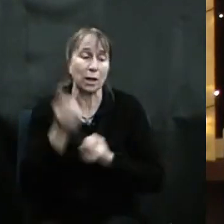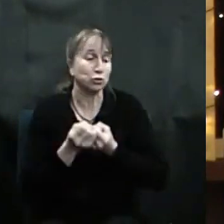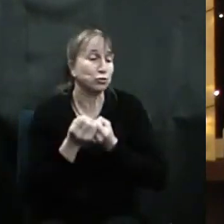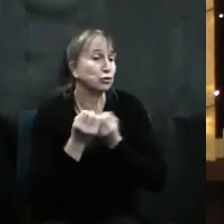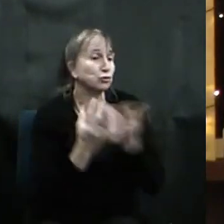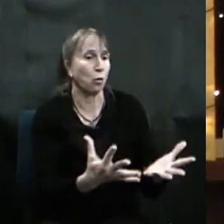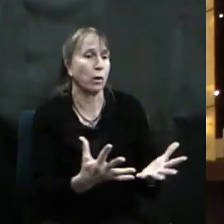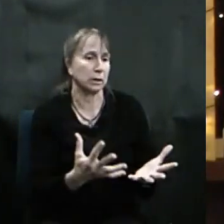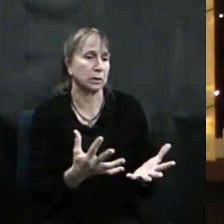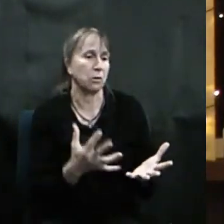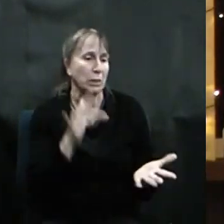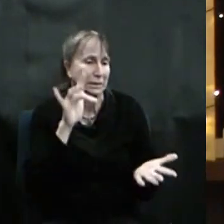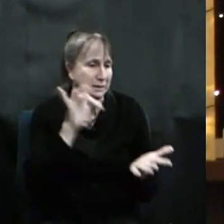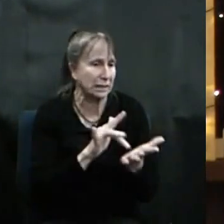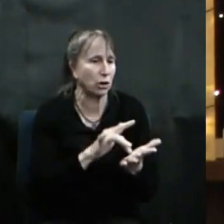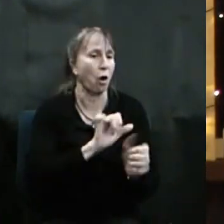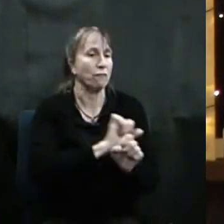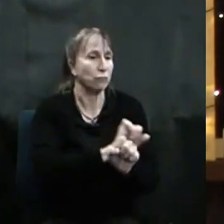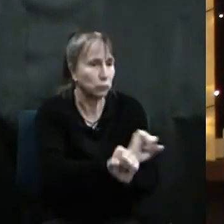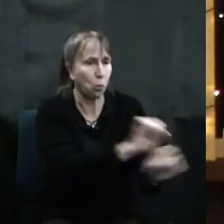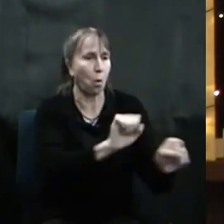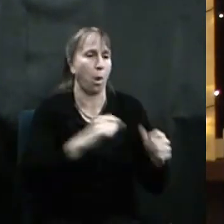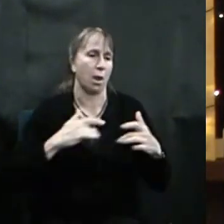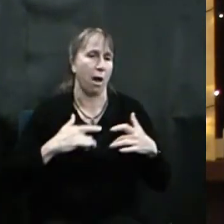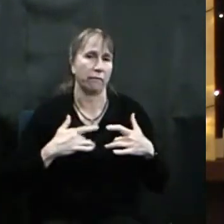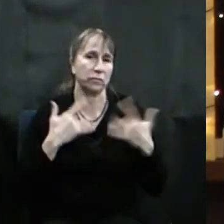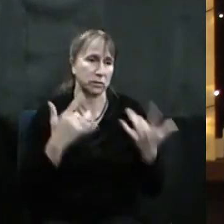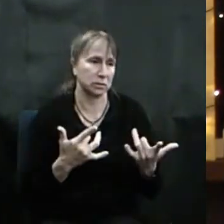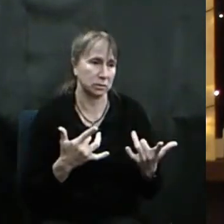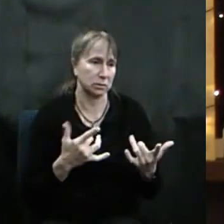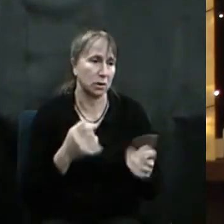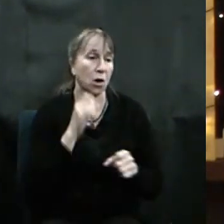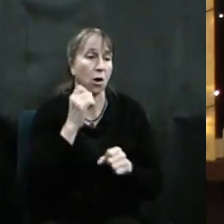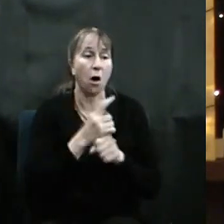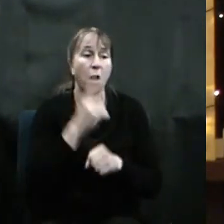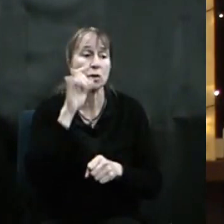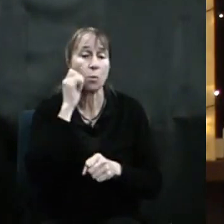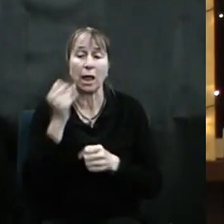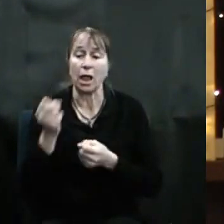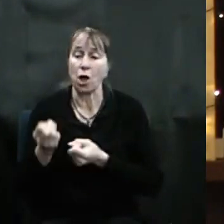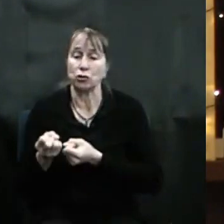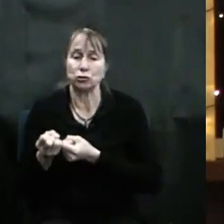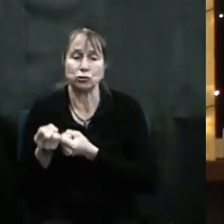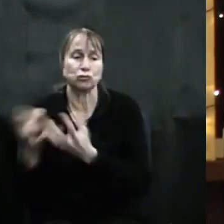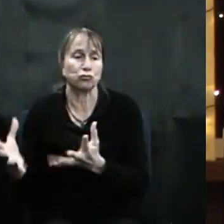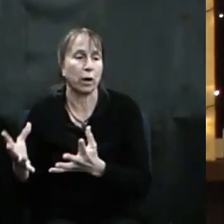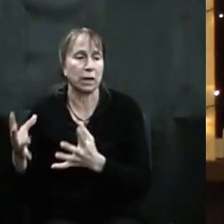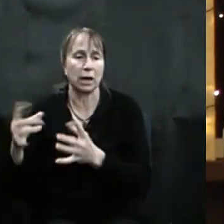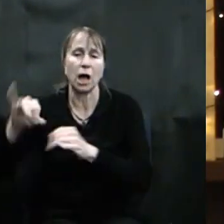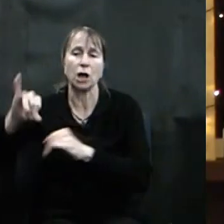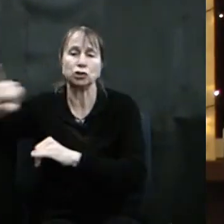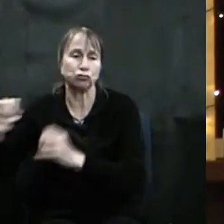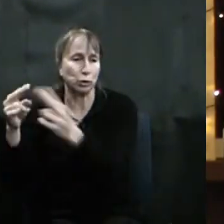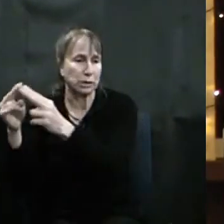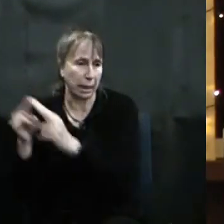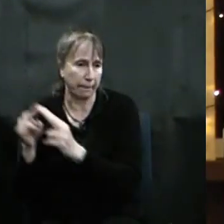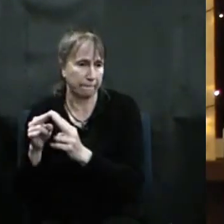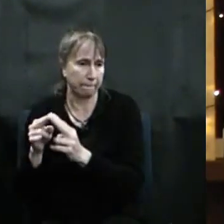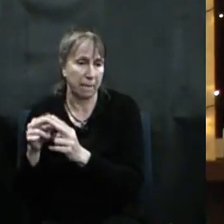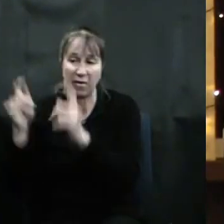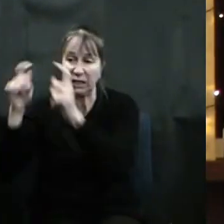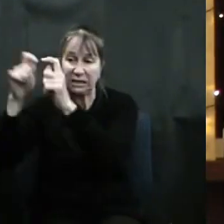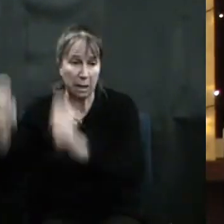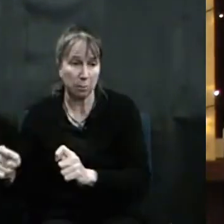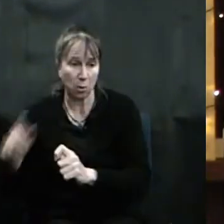their lives. God was about to destroy Jerusalem and the temple. They're about to be smashed